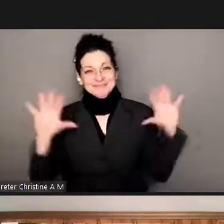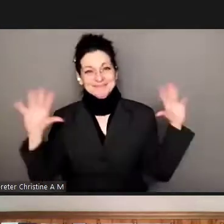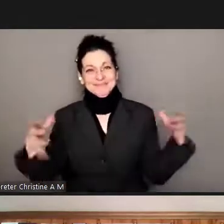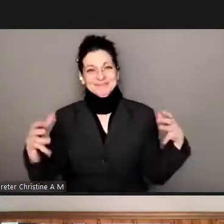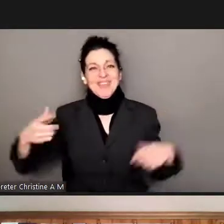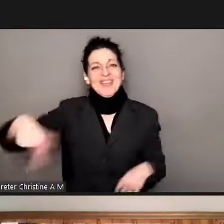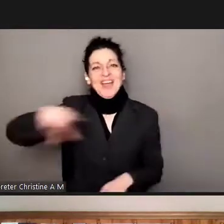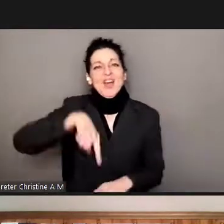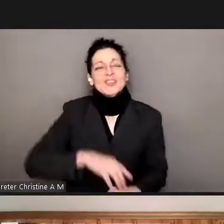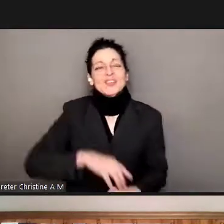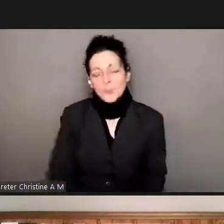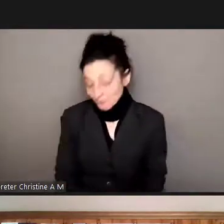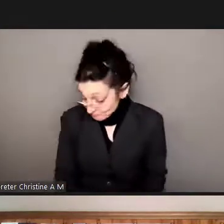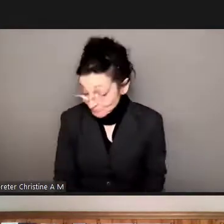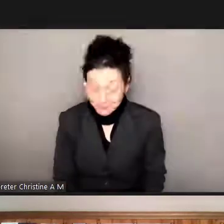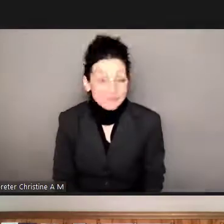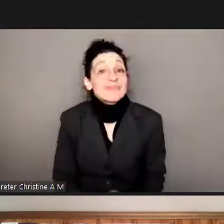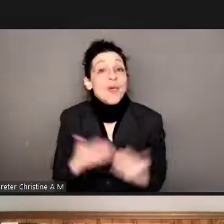Well,